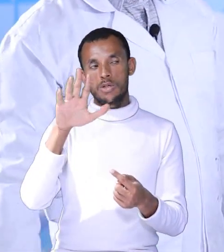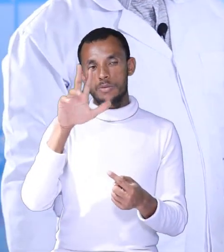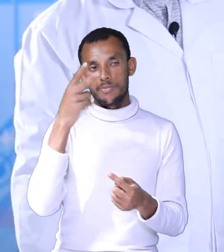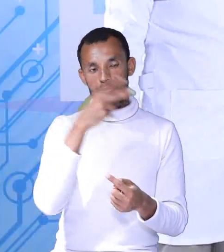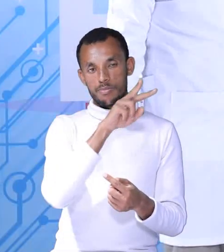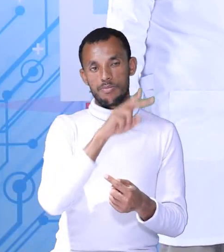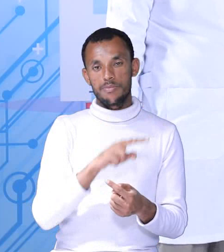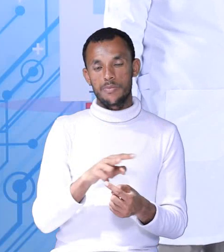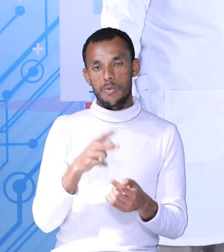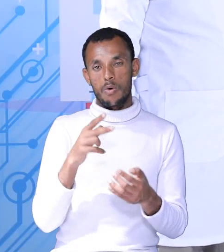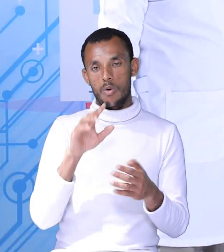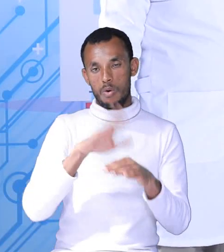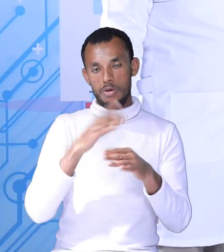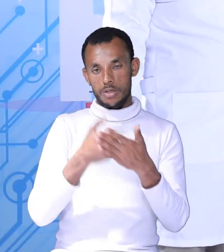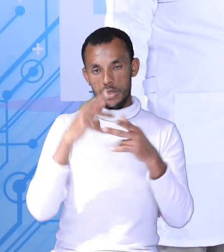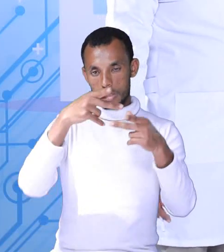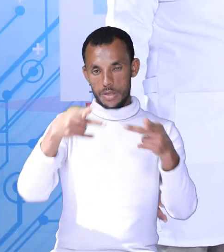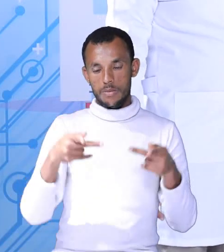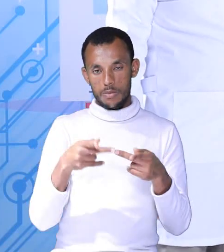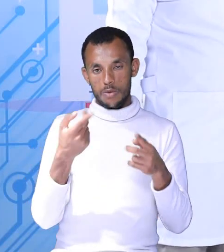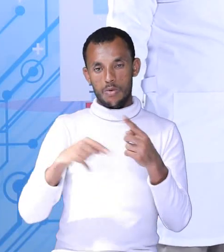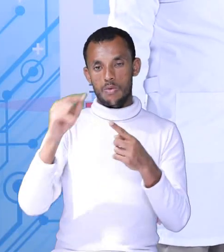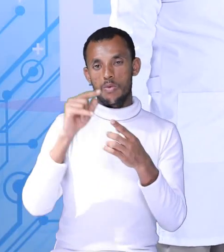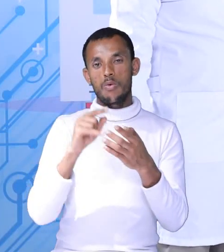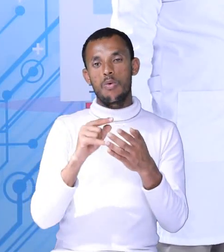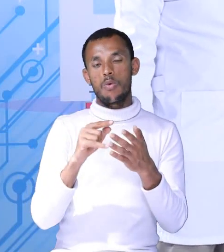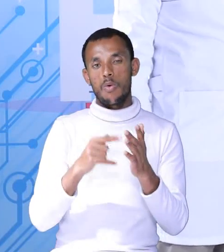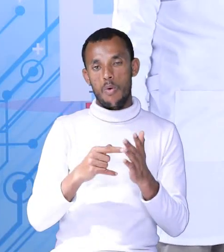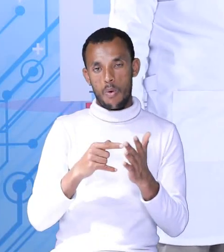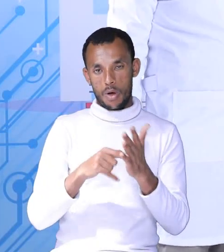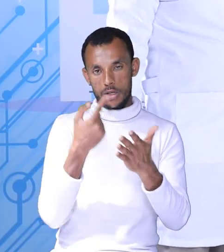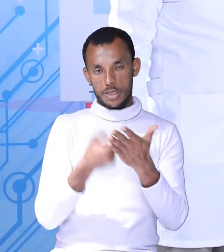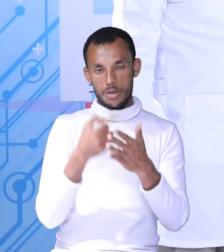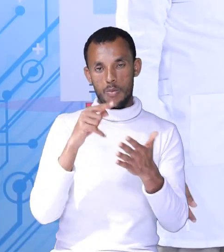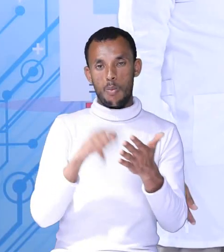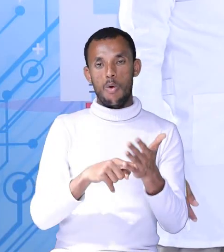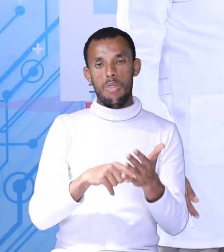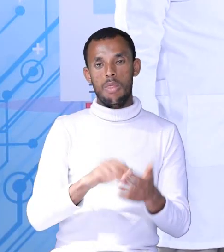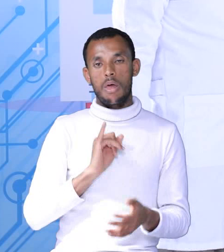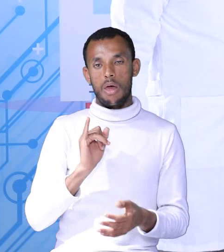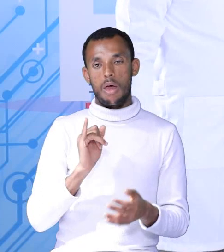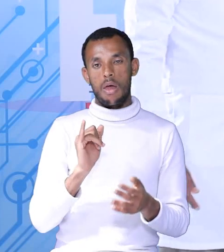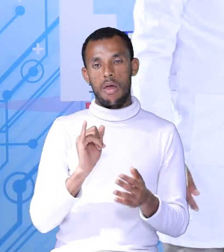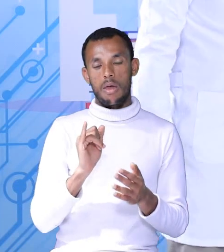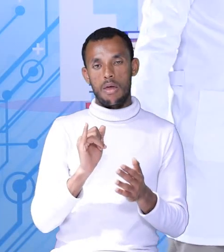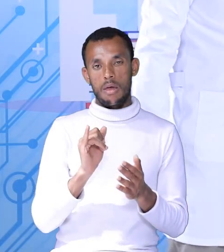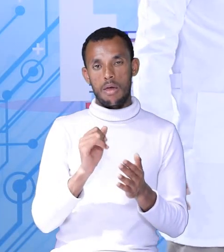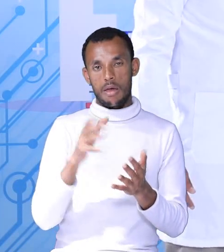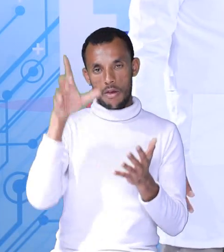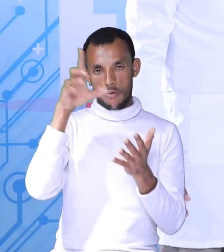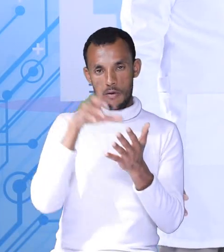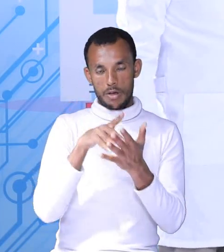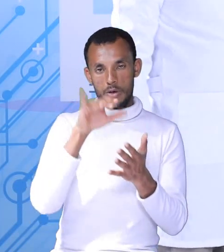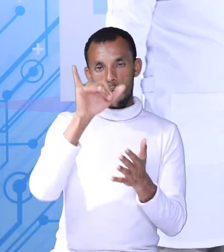this space. To locate this point, I need to division on